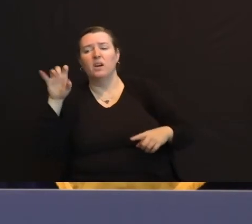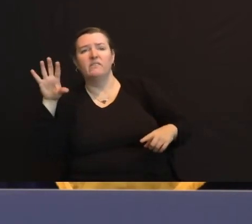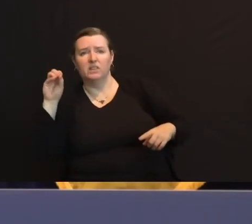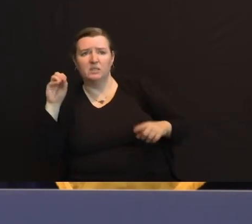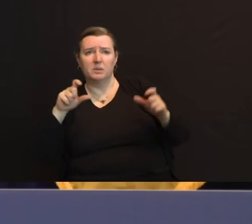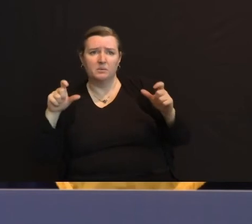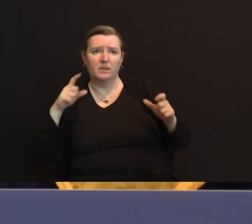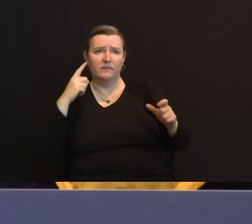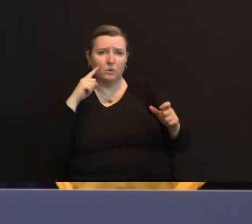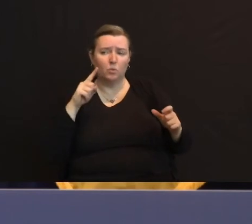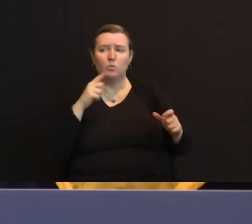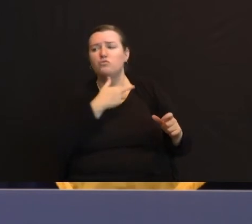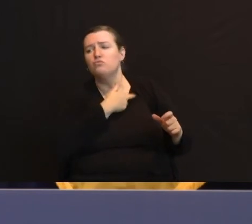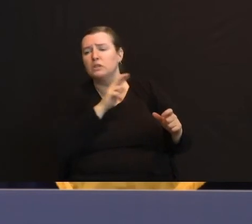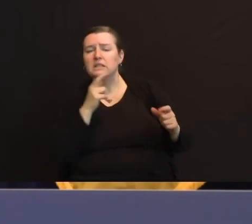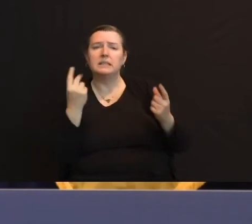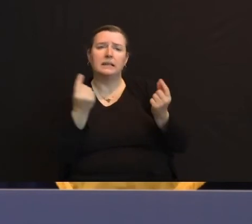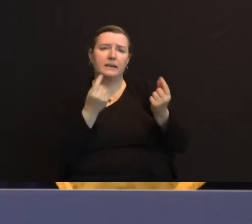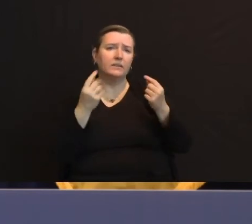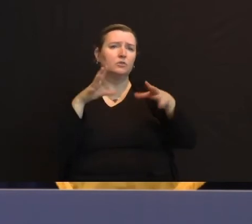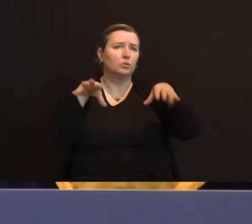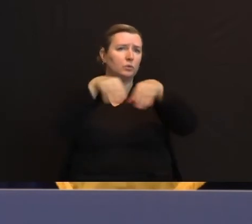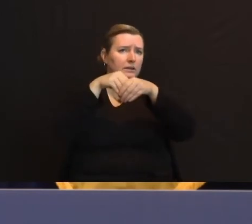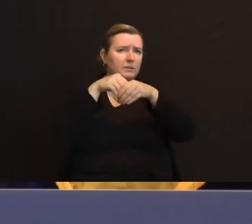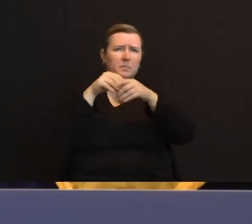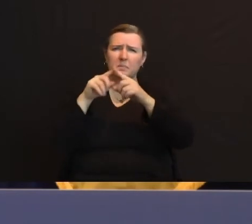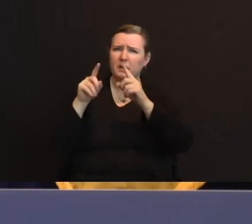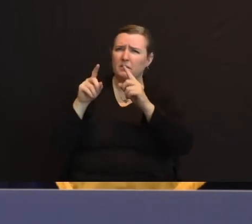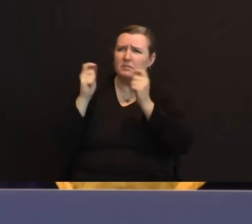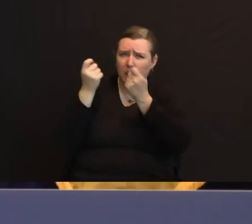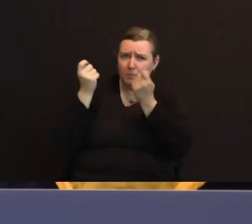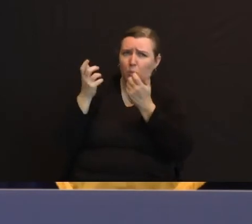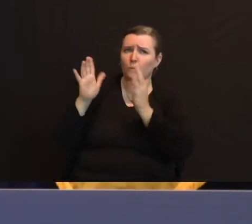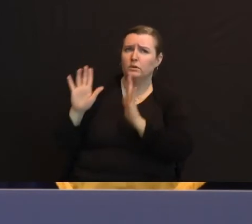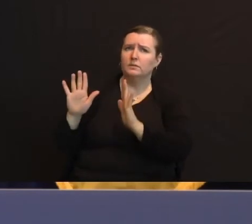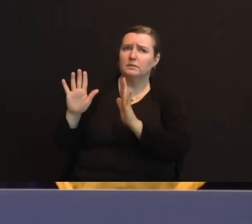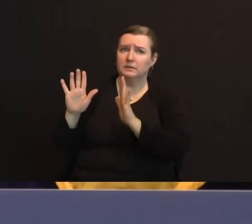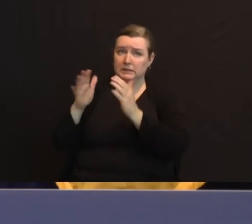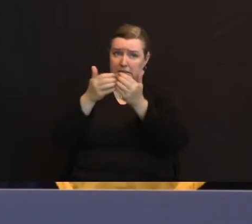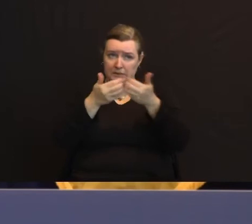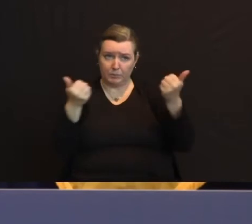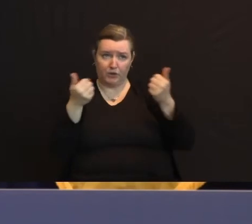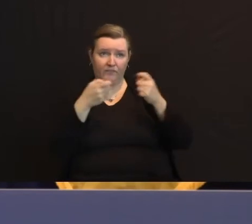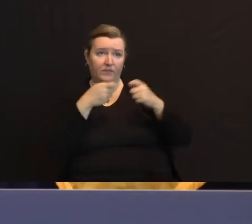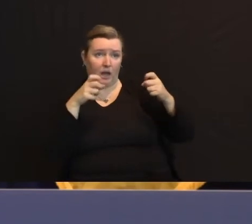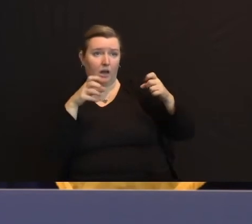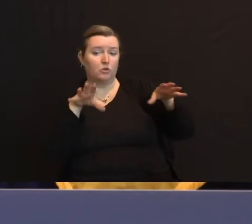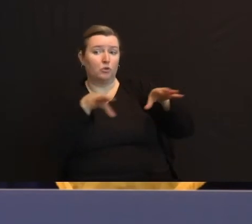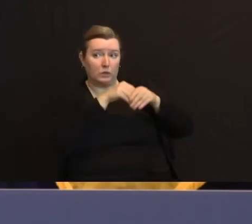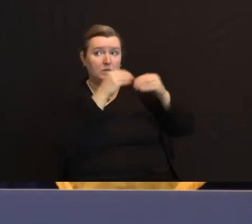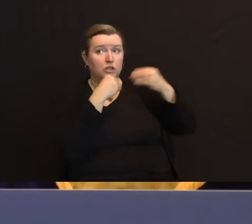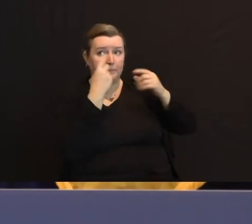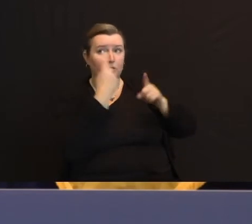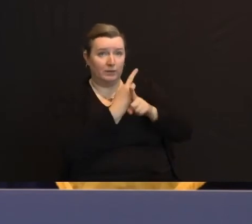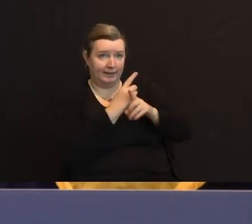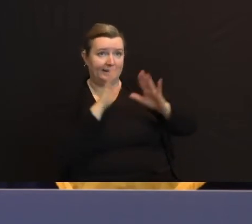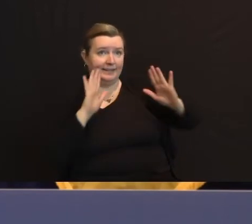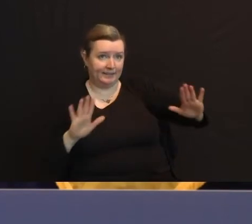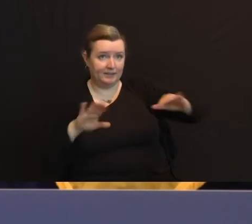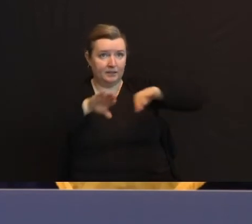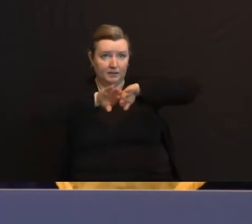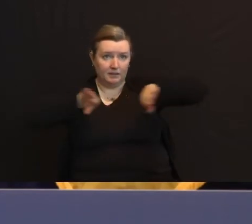but ceremonies held separately from weddings have to limit the gatherings to 10. Can you just make sense of this? Because it sounds like you can have a